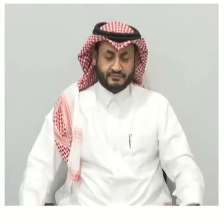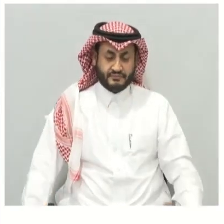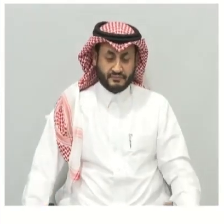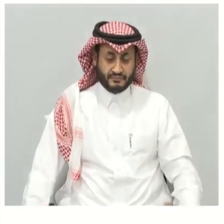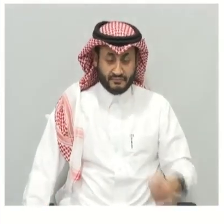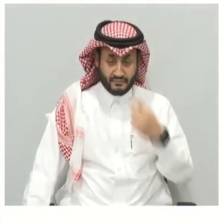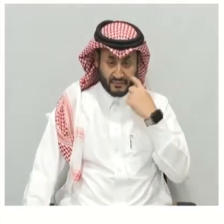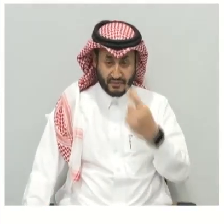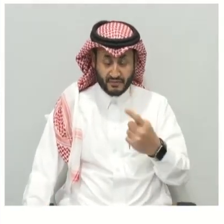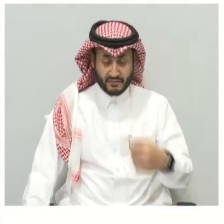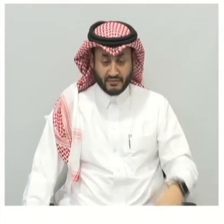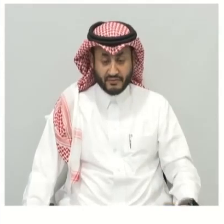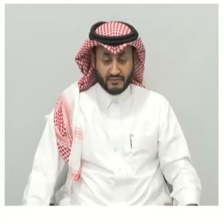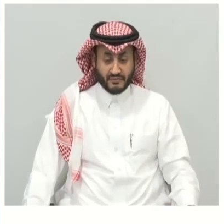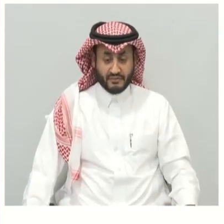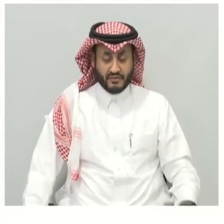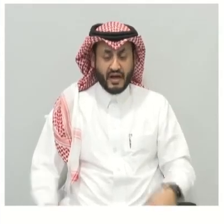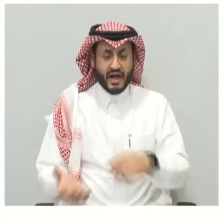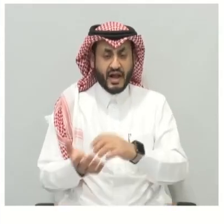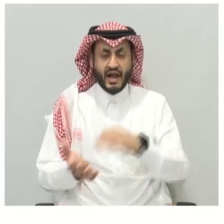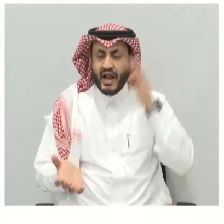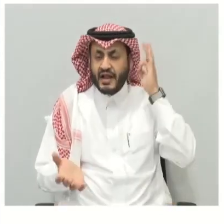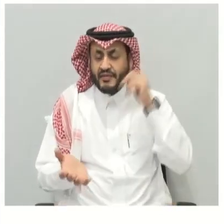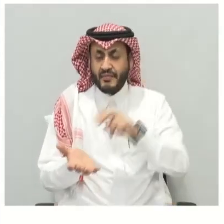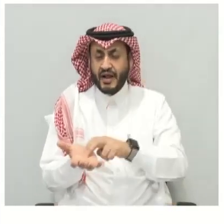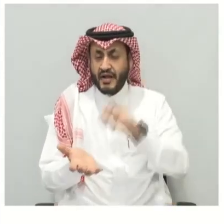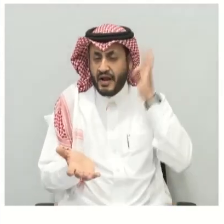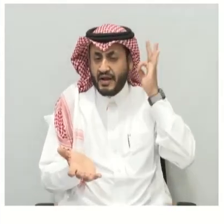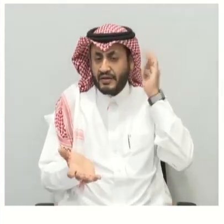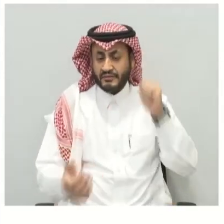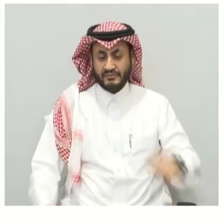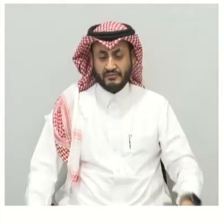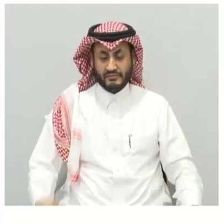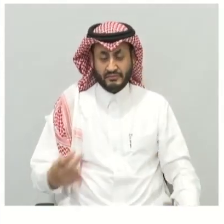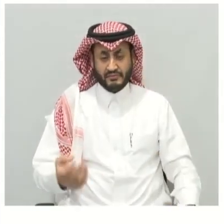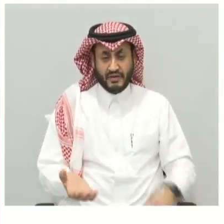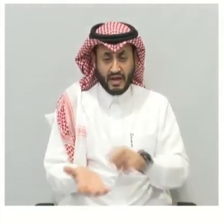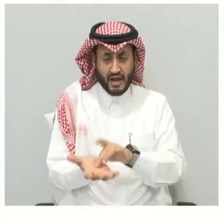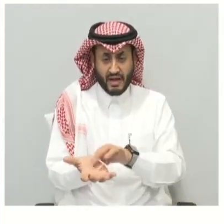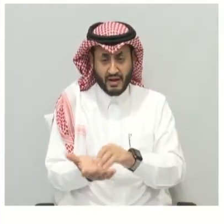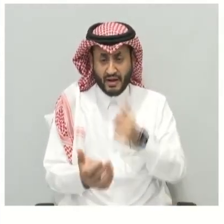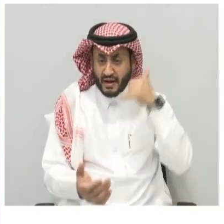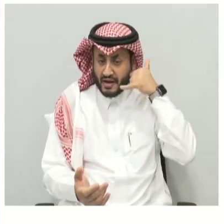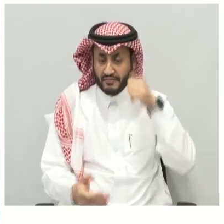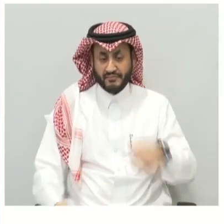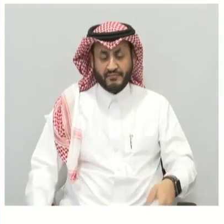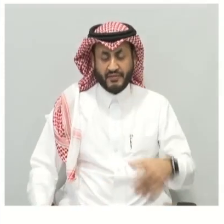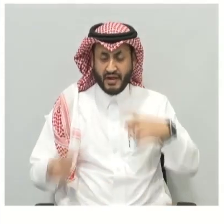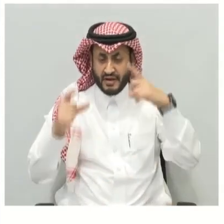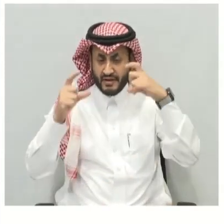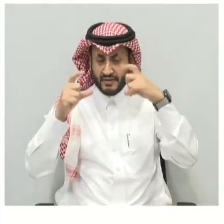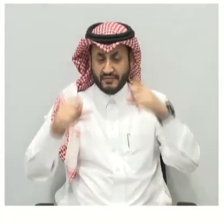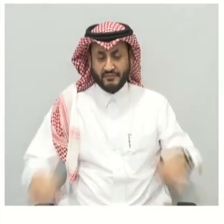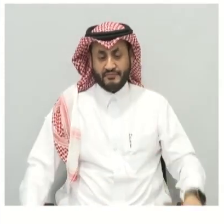see, here we can see an MP3 player. Here we can see a smartphone. Here we can see a